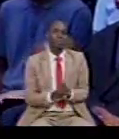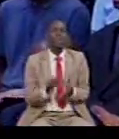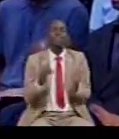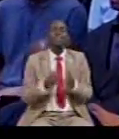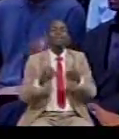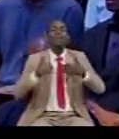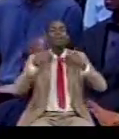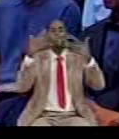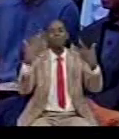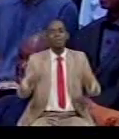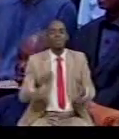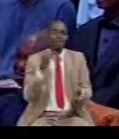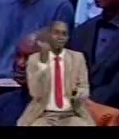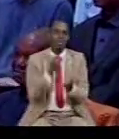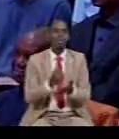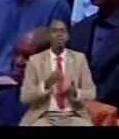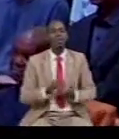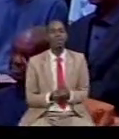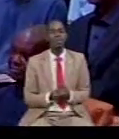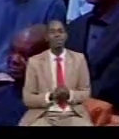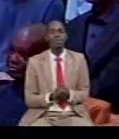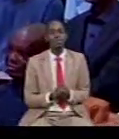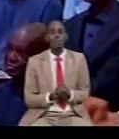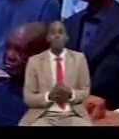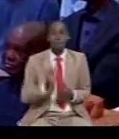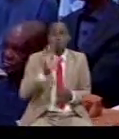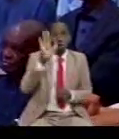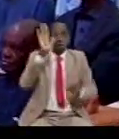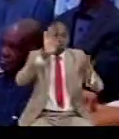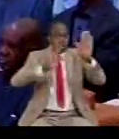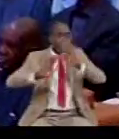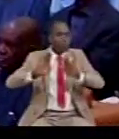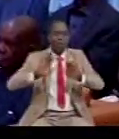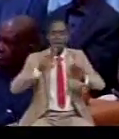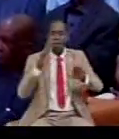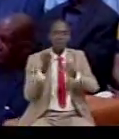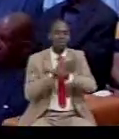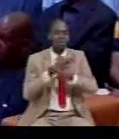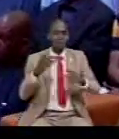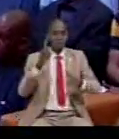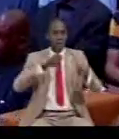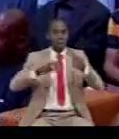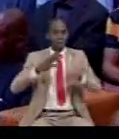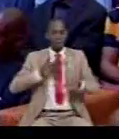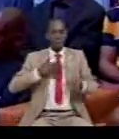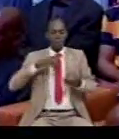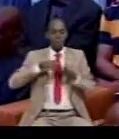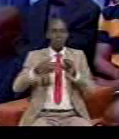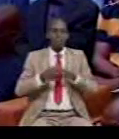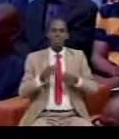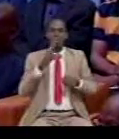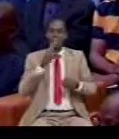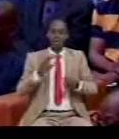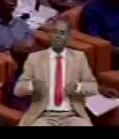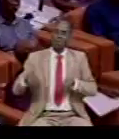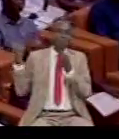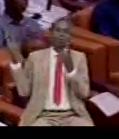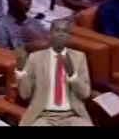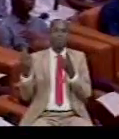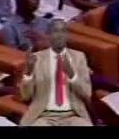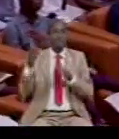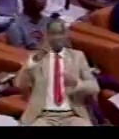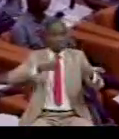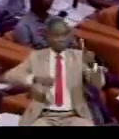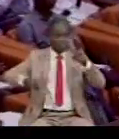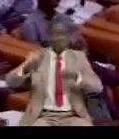it's all over. My troubles are gone. My problems are gone. I thought you would say that